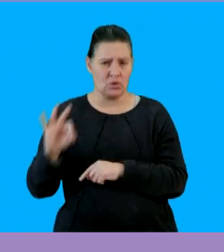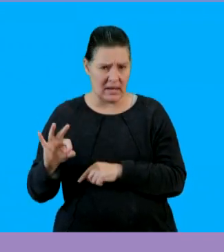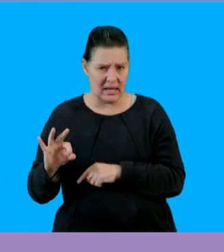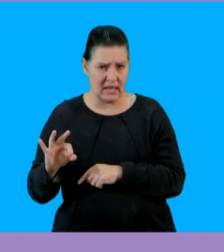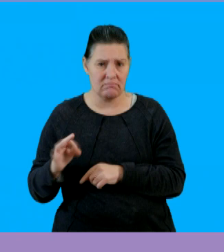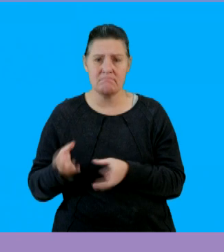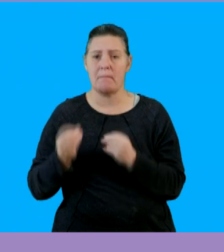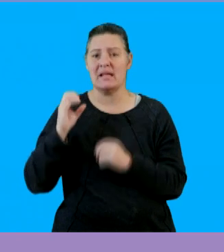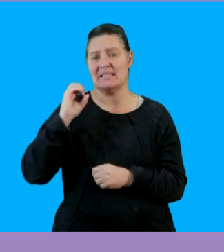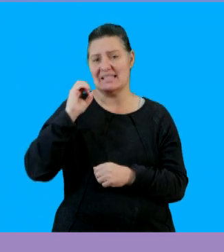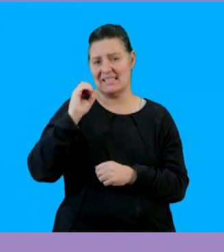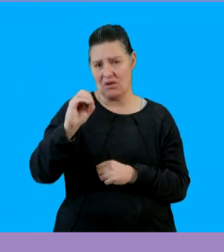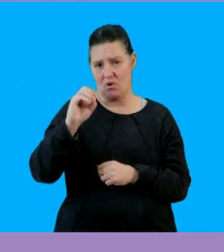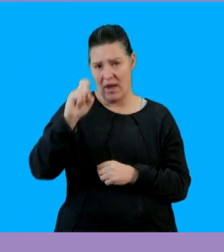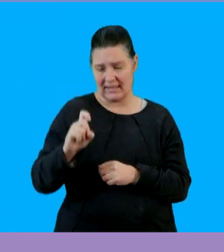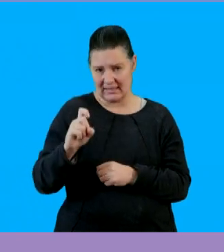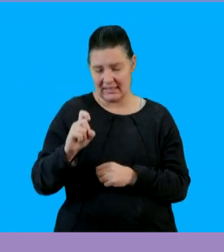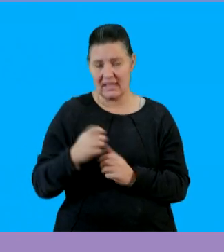3? That actually gives us